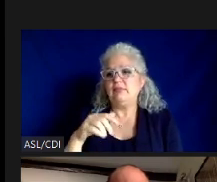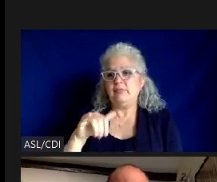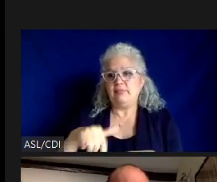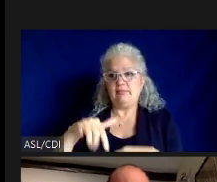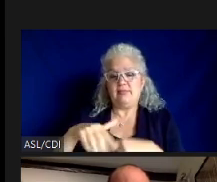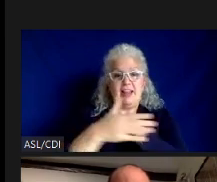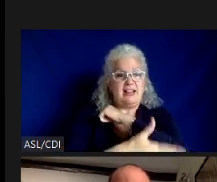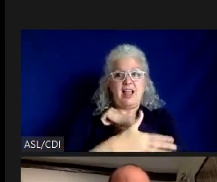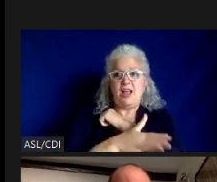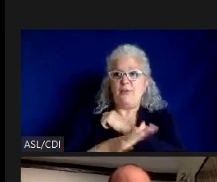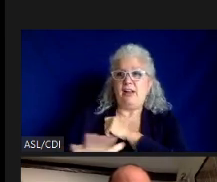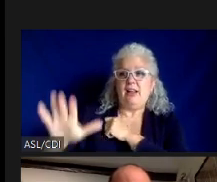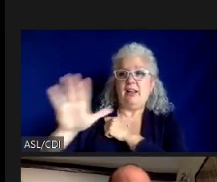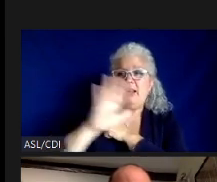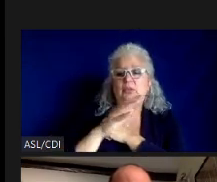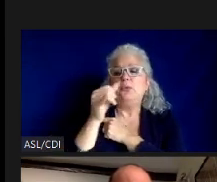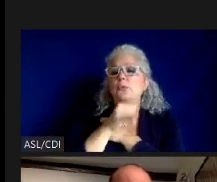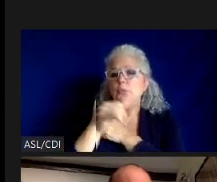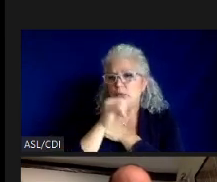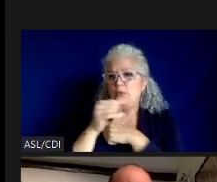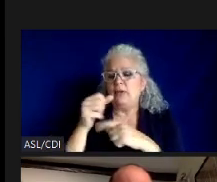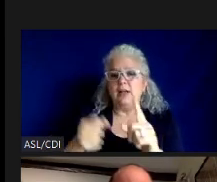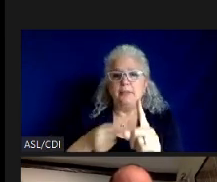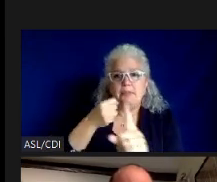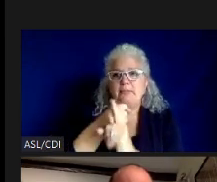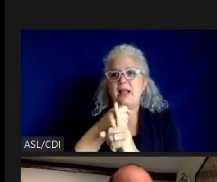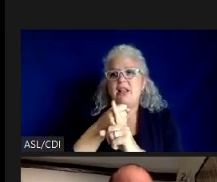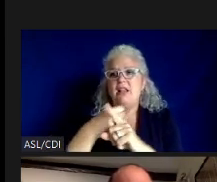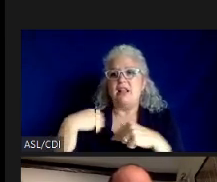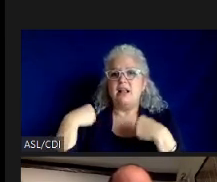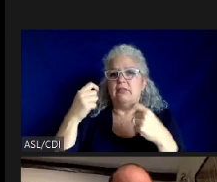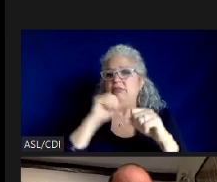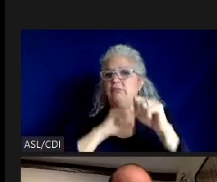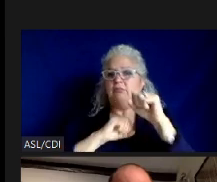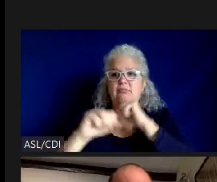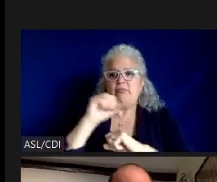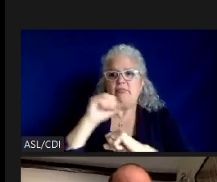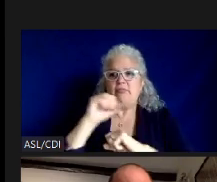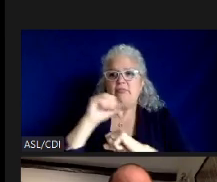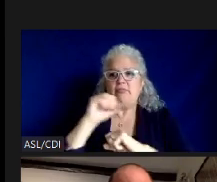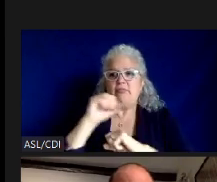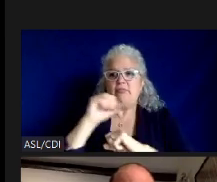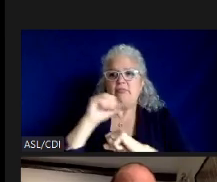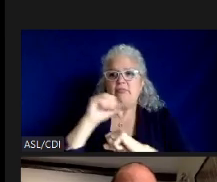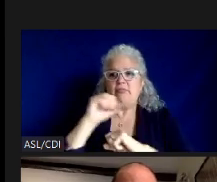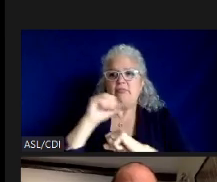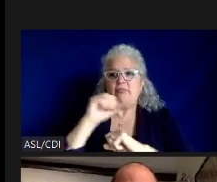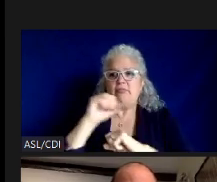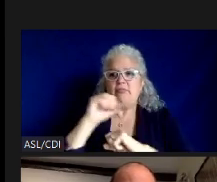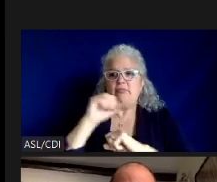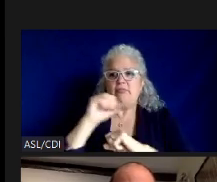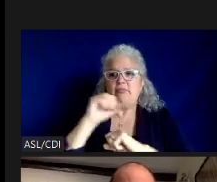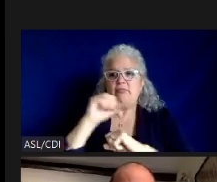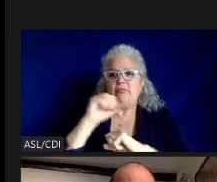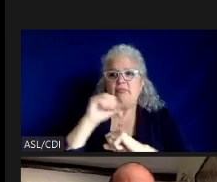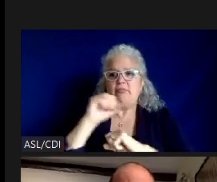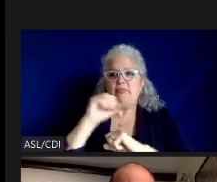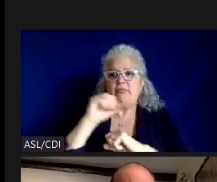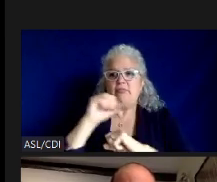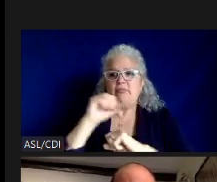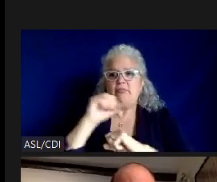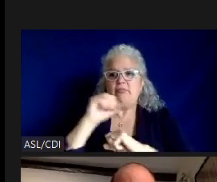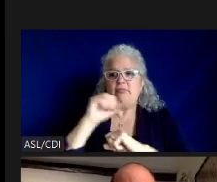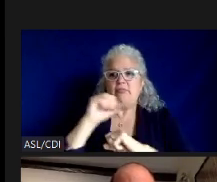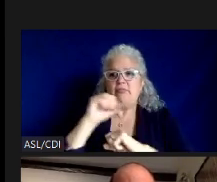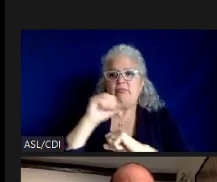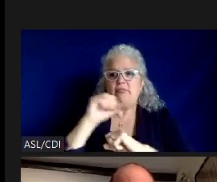communities over the past 10 months have been devastatingly great. All of us have paid a big price and suffered greatly